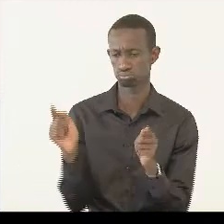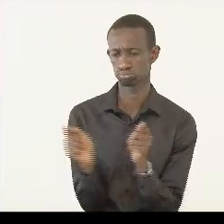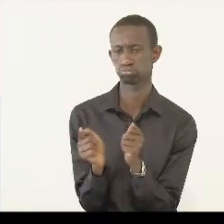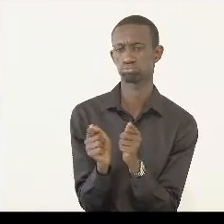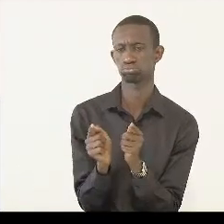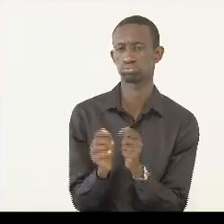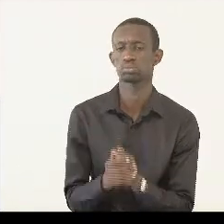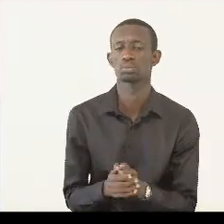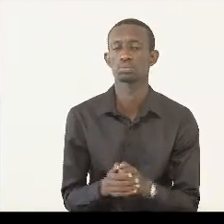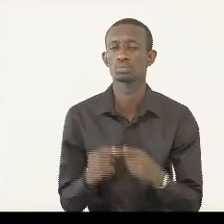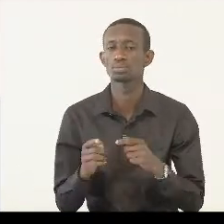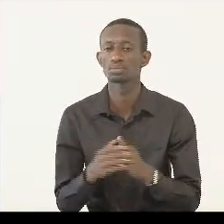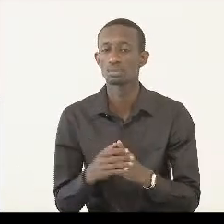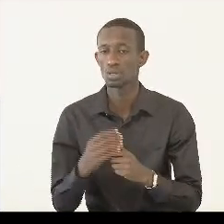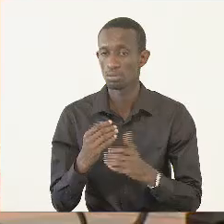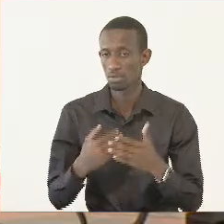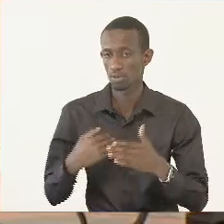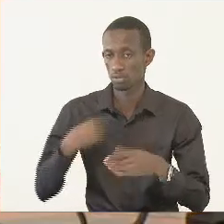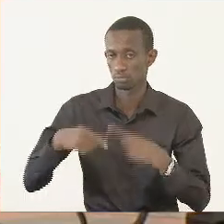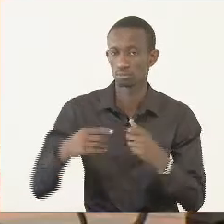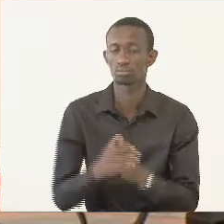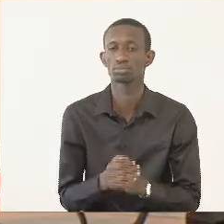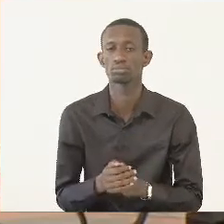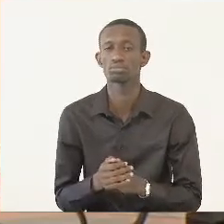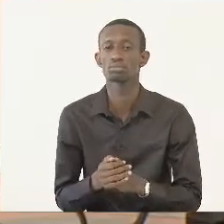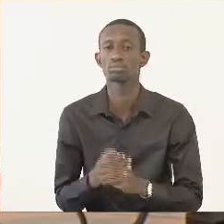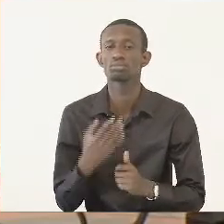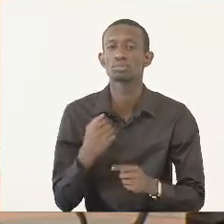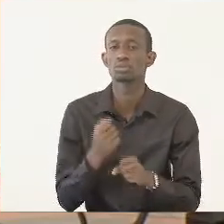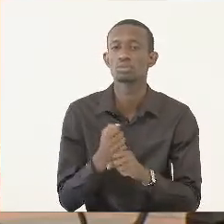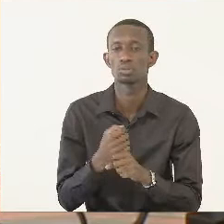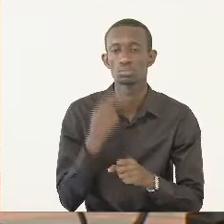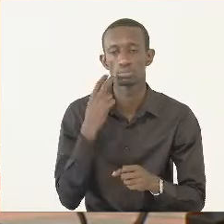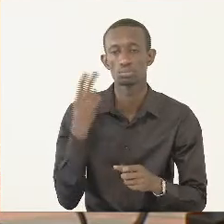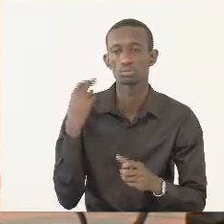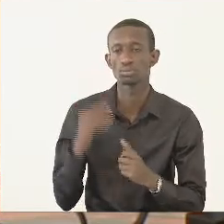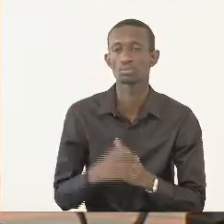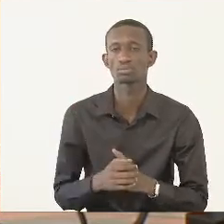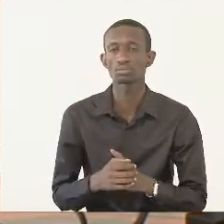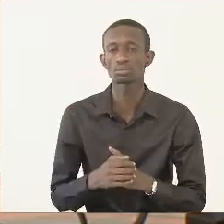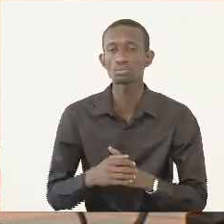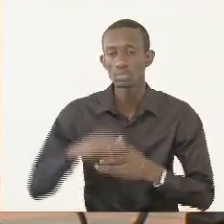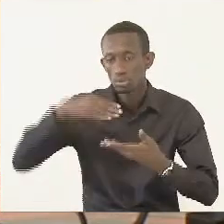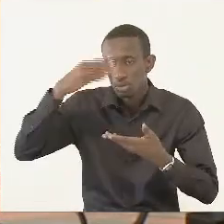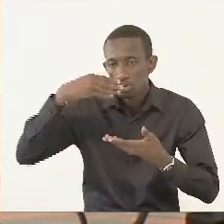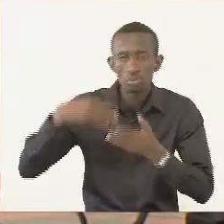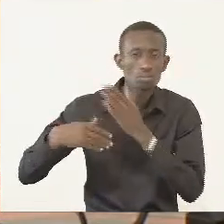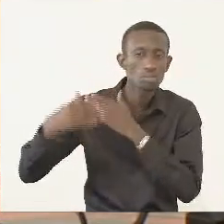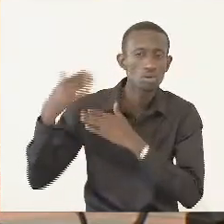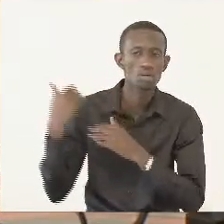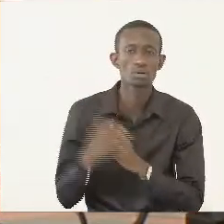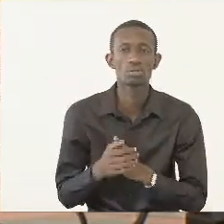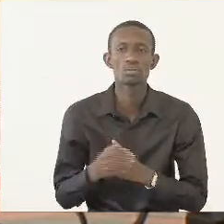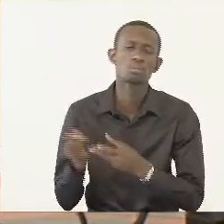But before we go to this, I want us to have a recap of the play, which we viewed in the previous. So it gives us